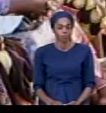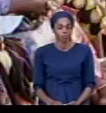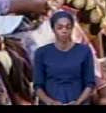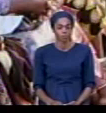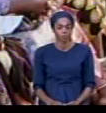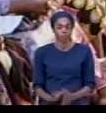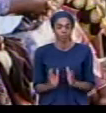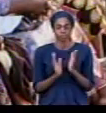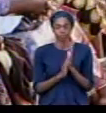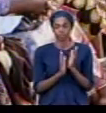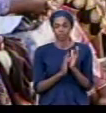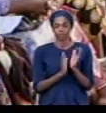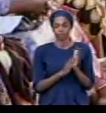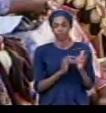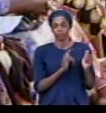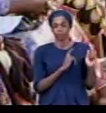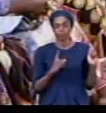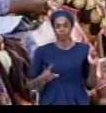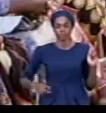Praise the Lord.